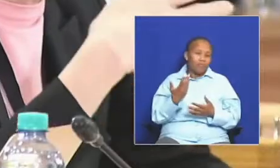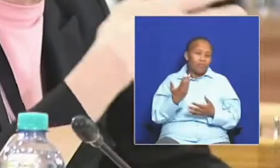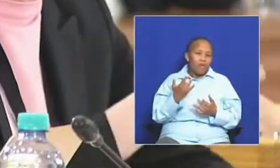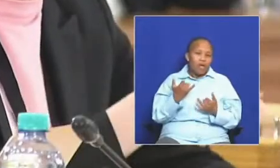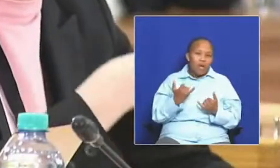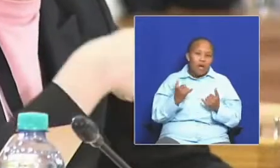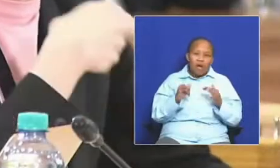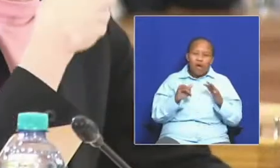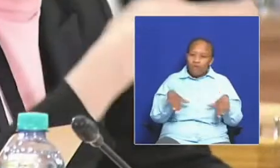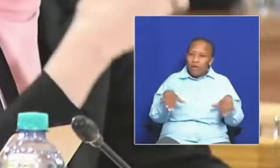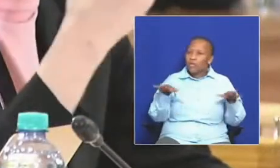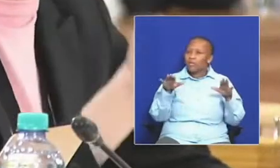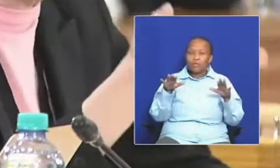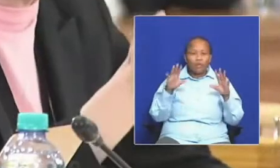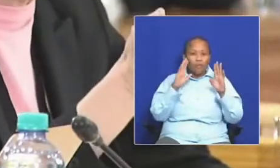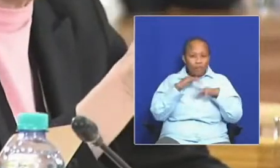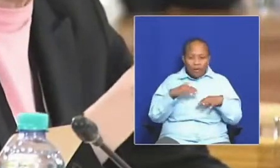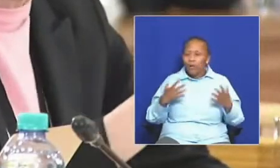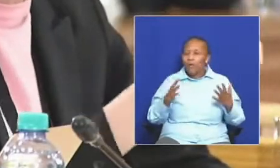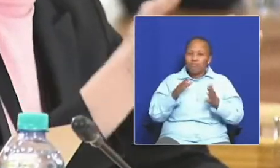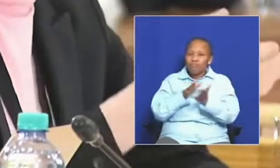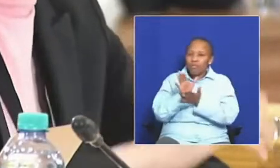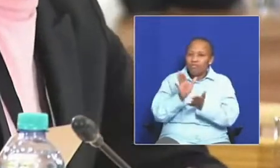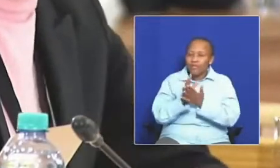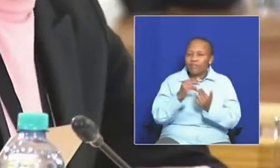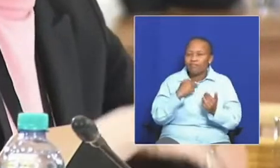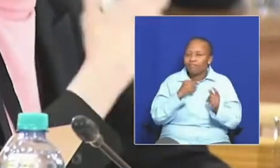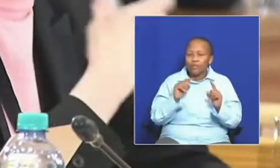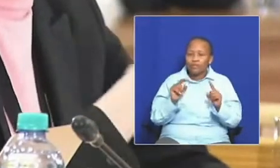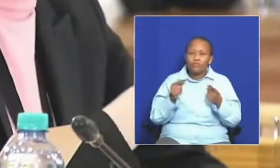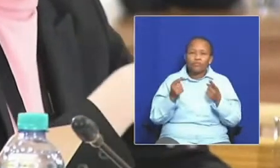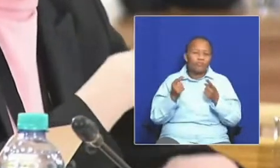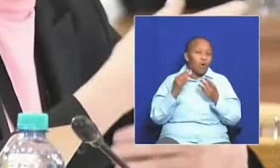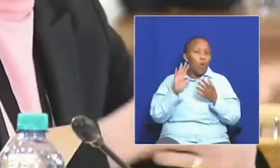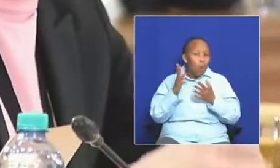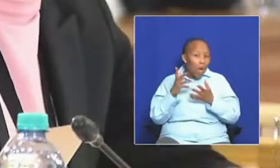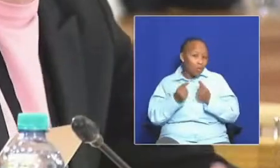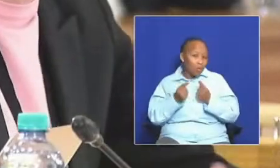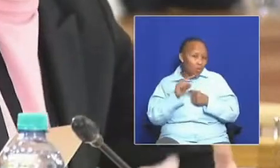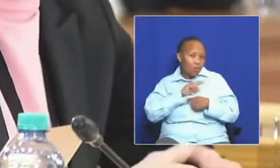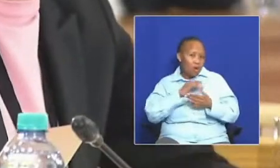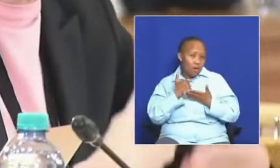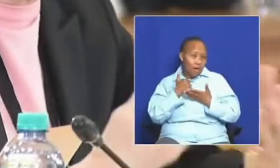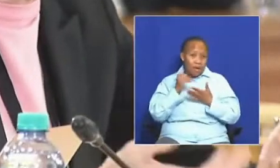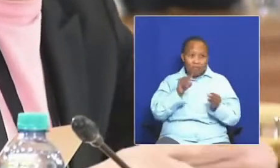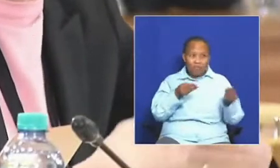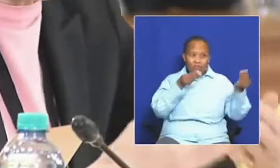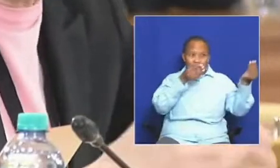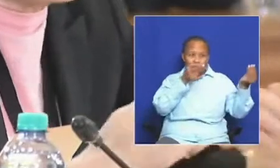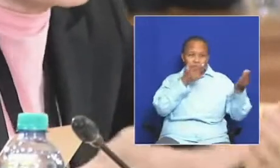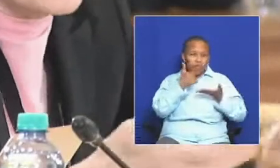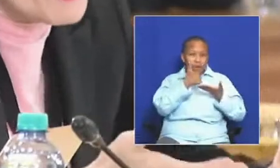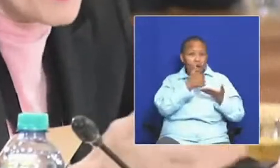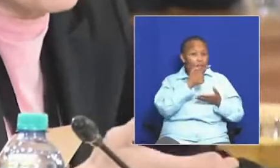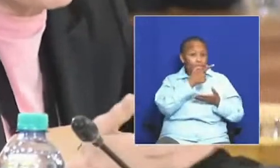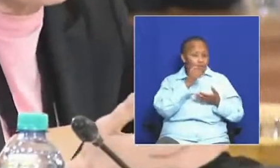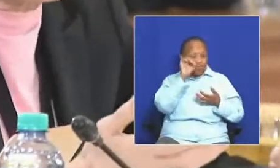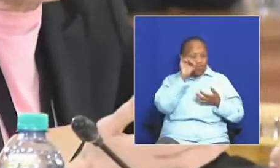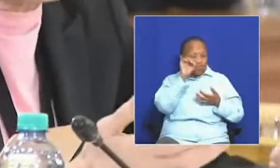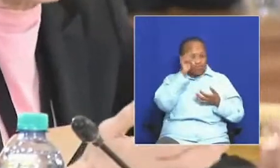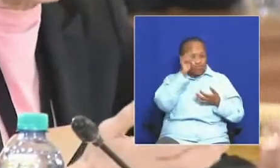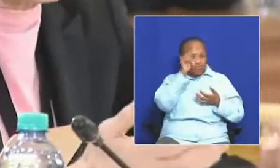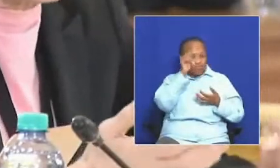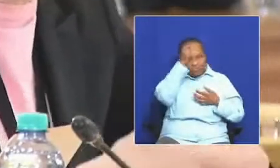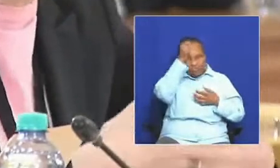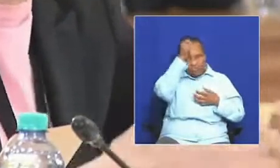us, but we will endeavour to get everything printed and provided tremendously to understand, I think, what the client, again, as a layperson, is trying